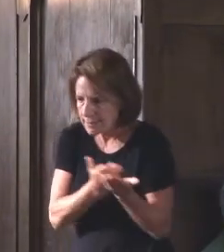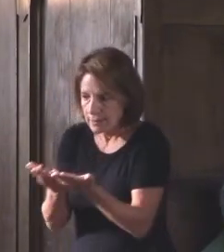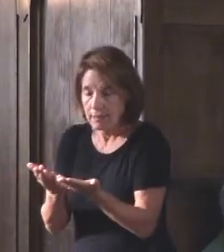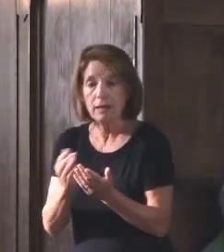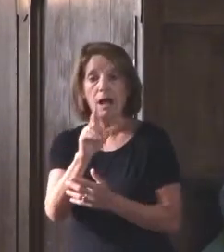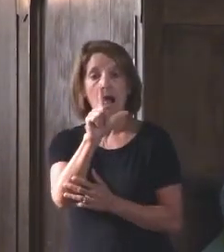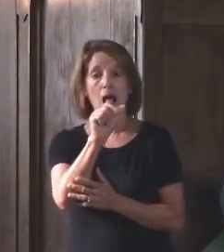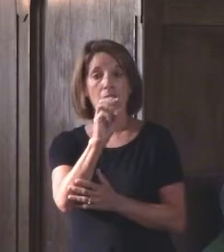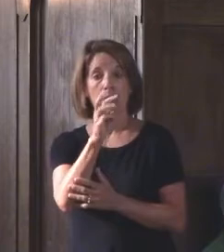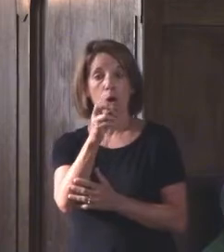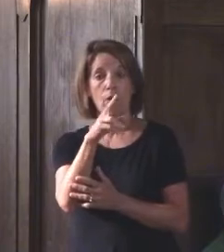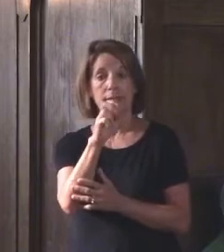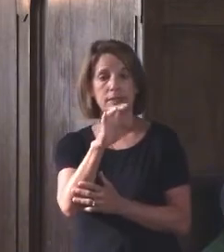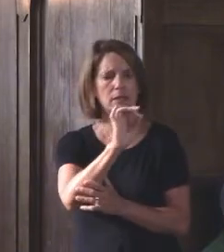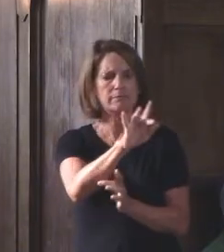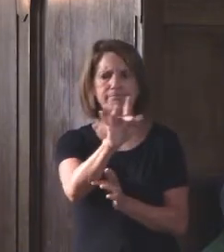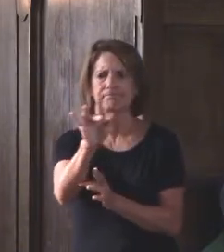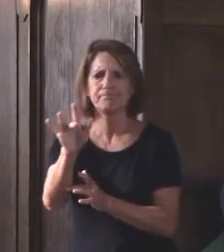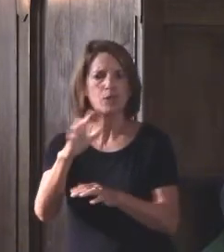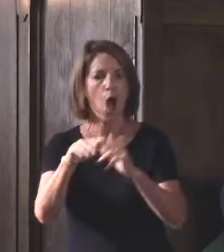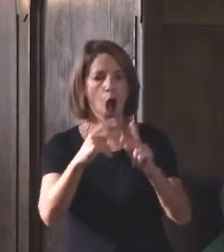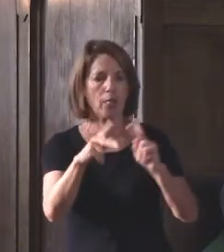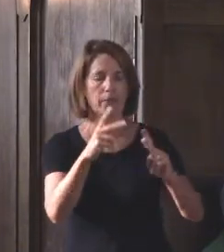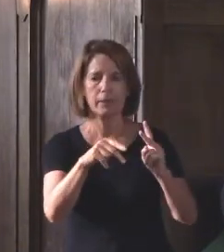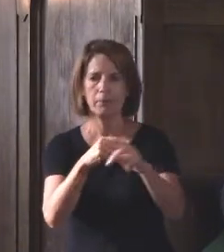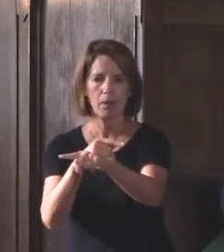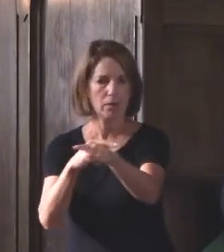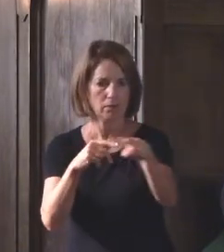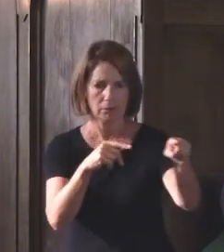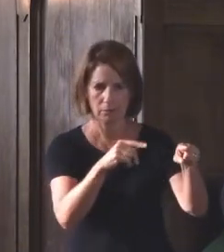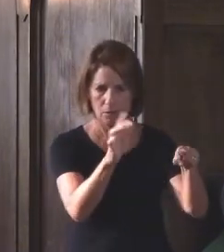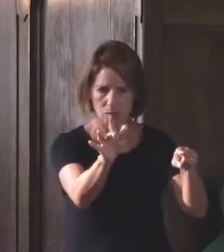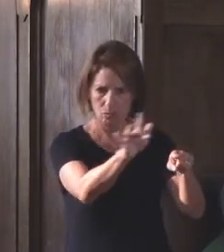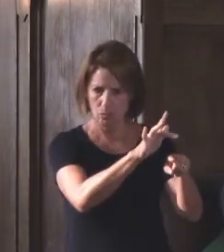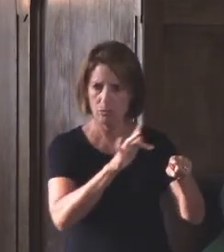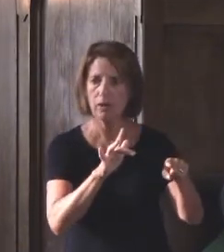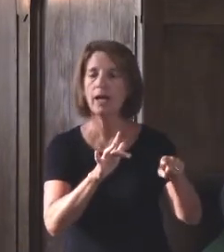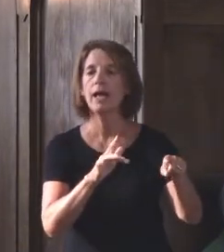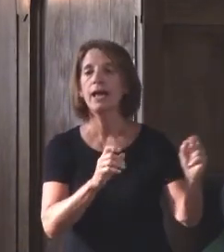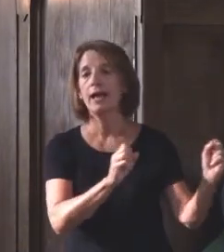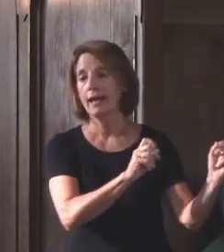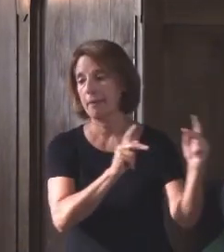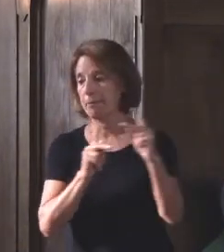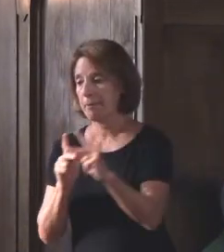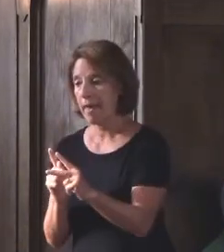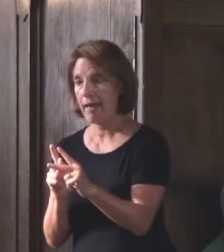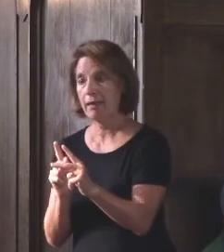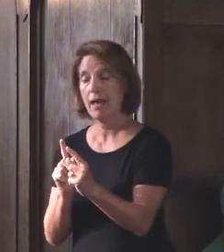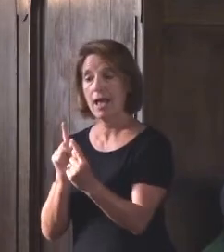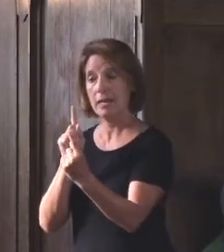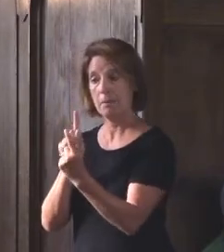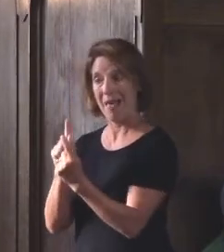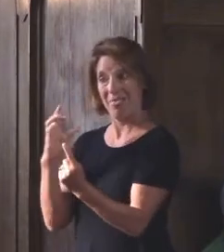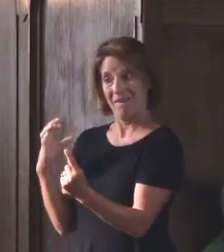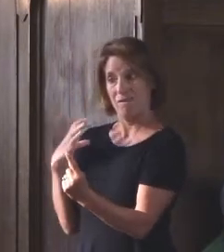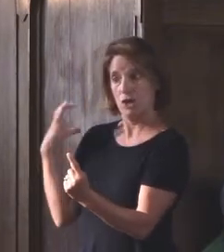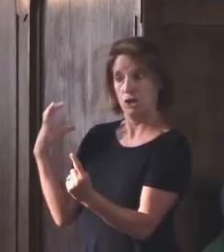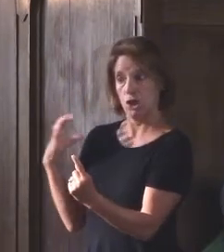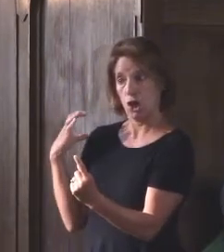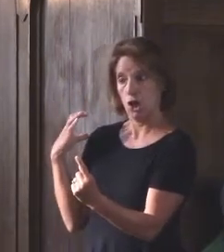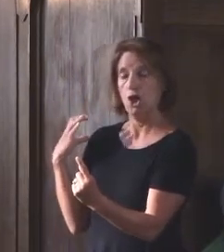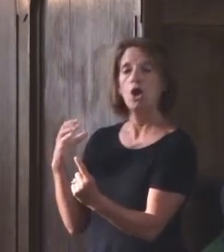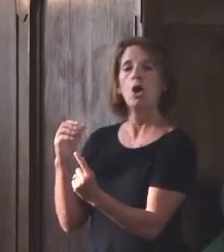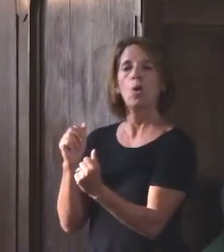out to all the people religion had usually slammed its doors against. He came back and he met this official with a